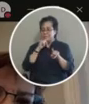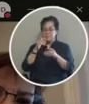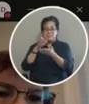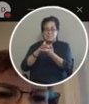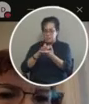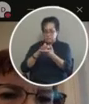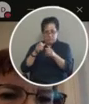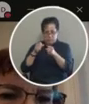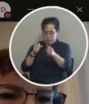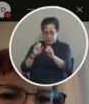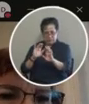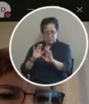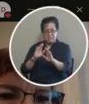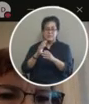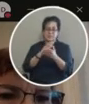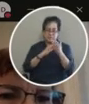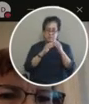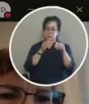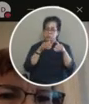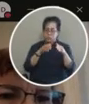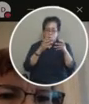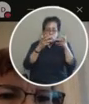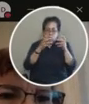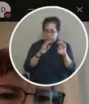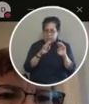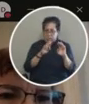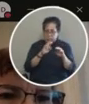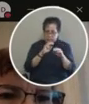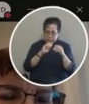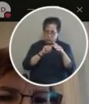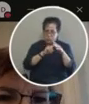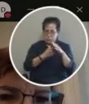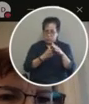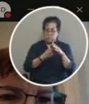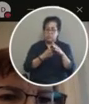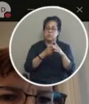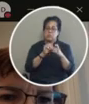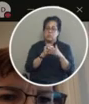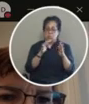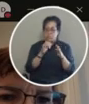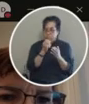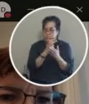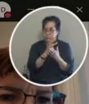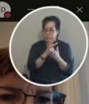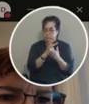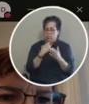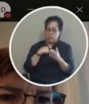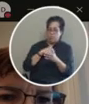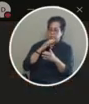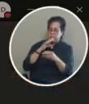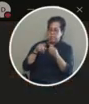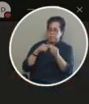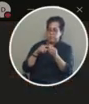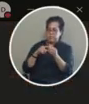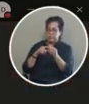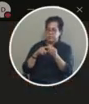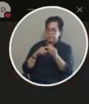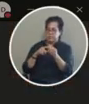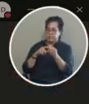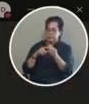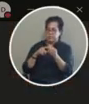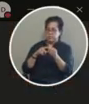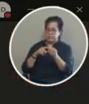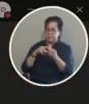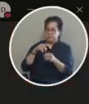stopping streets. There are some streets that are being done as a result of the packages that were passed. I think we were just talking about the